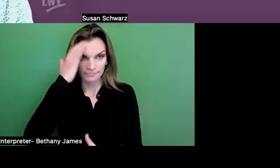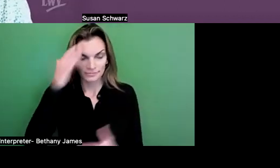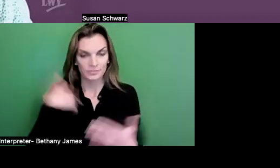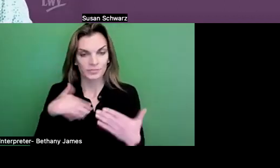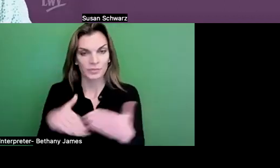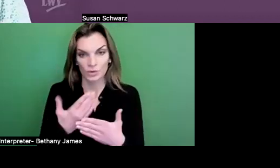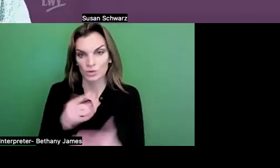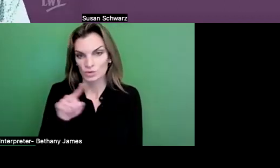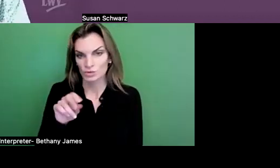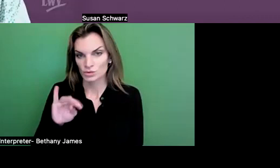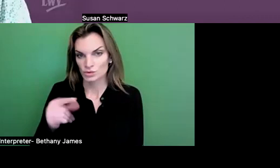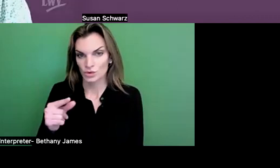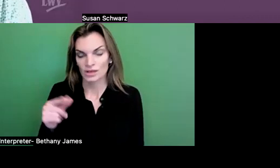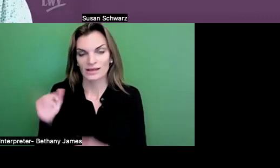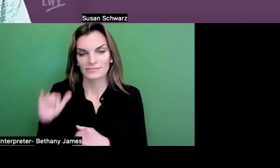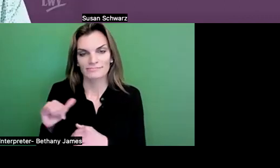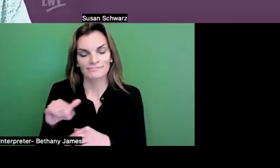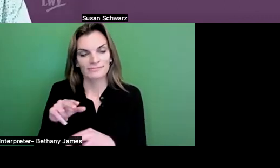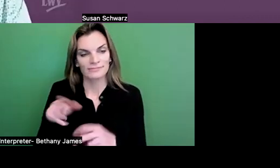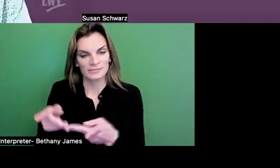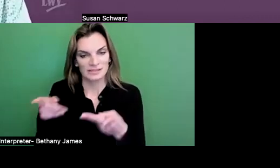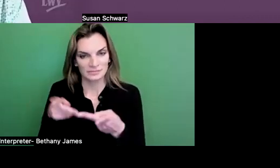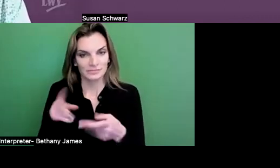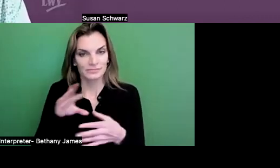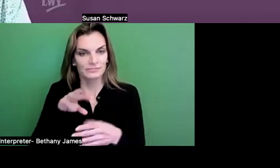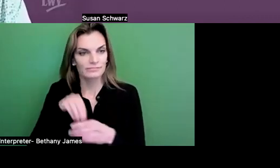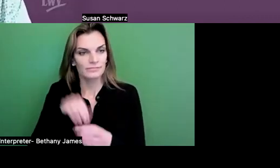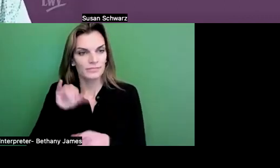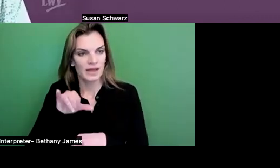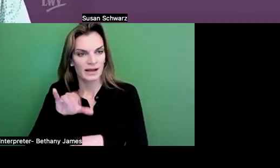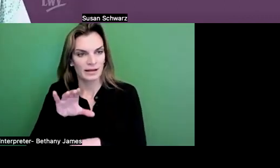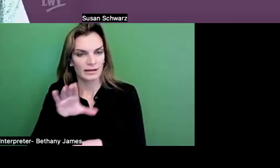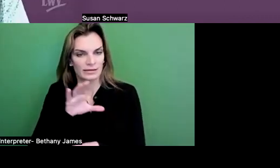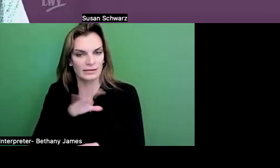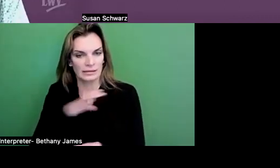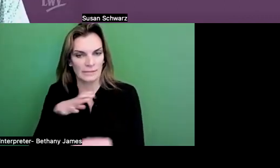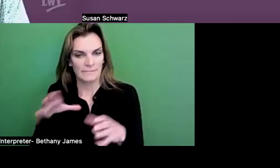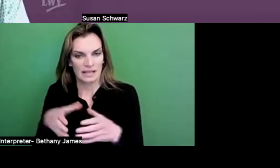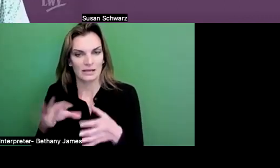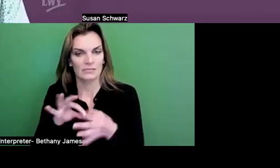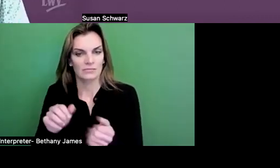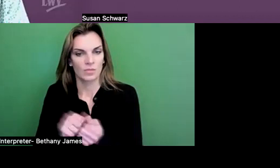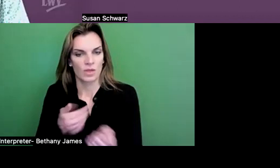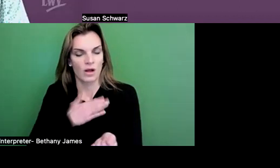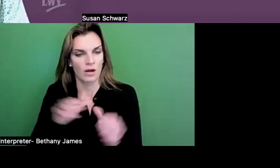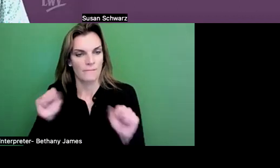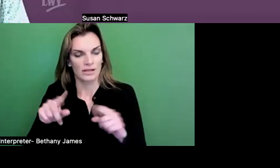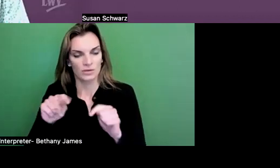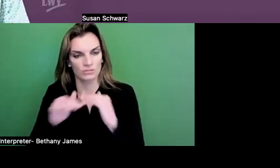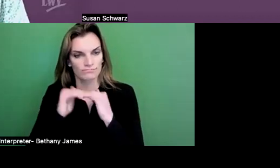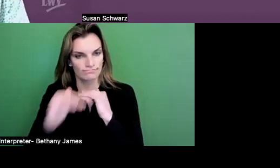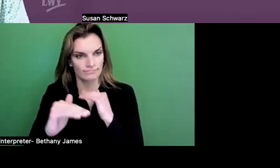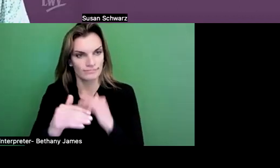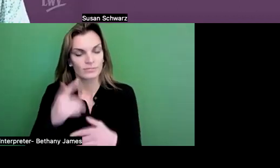Resiliency Advisory Committee, and we're working to incorporate new laws into